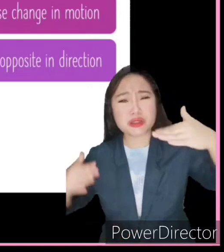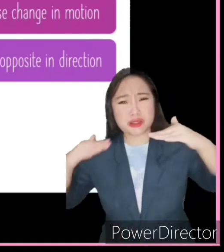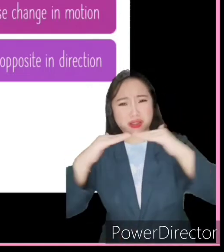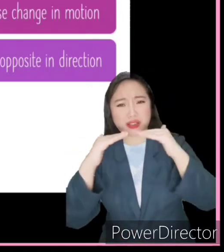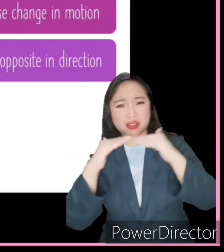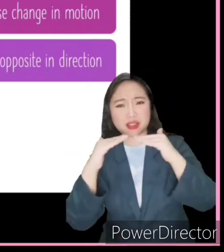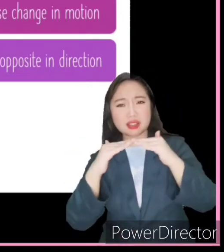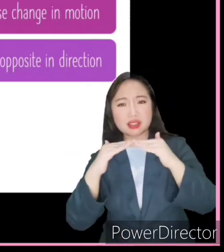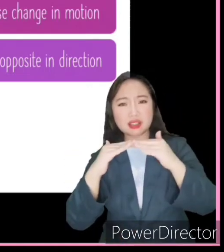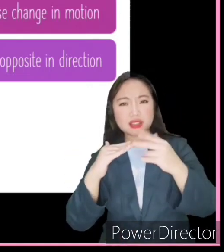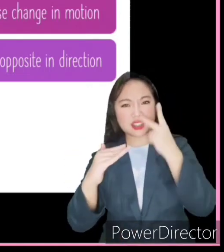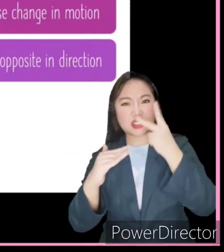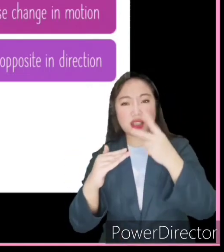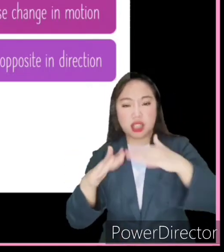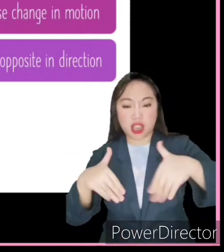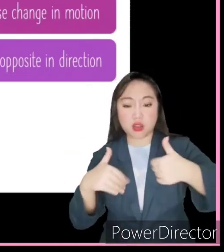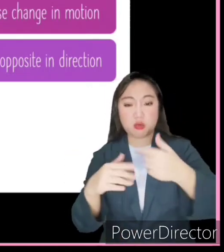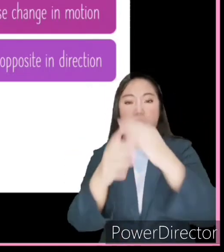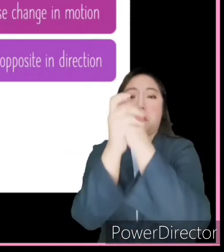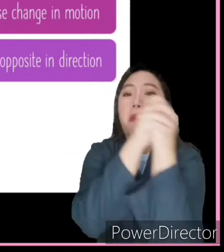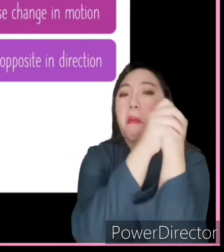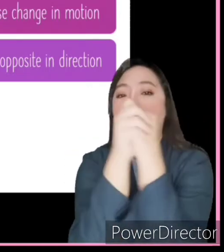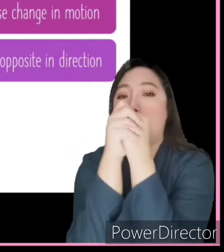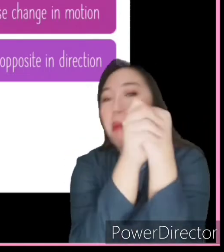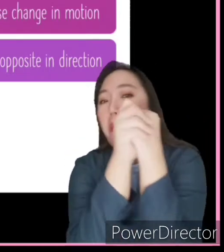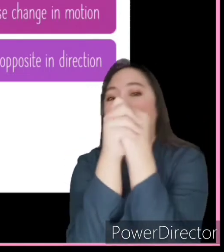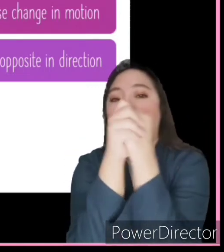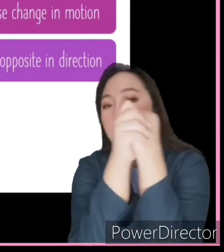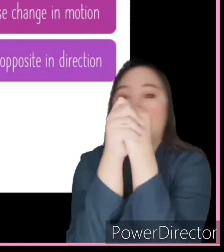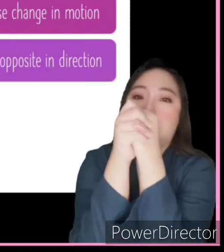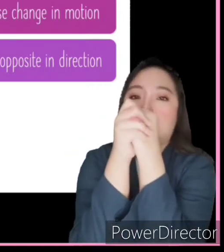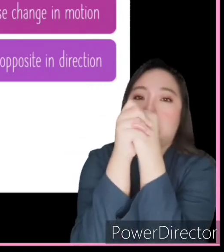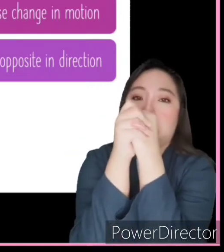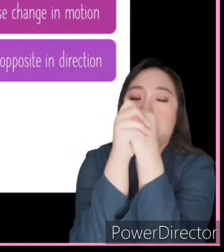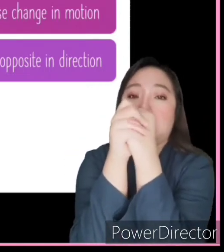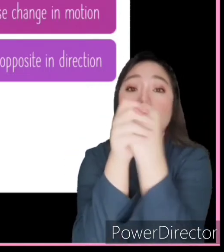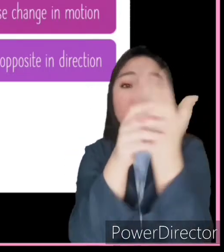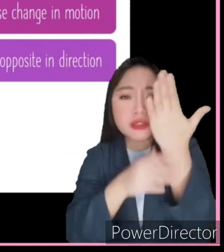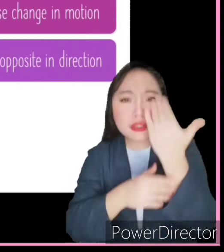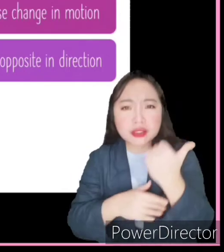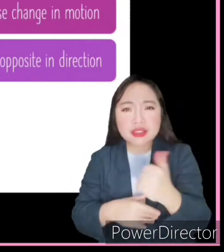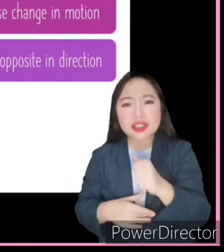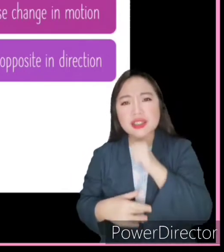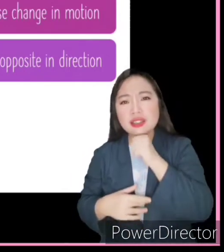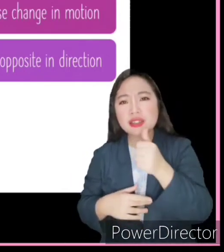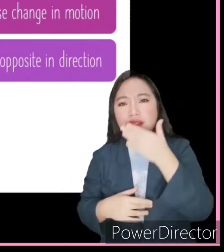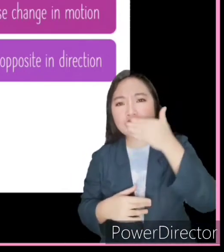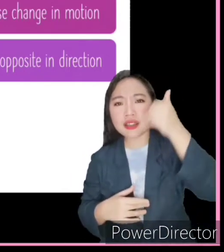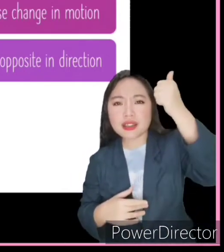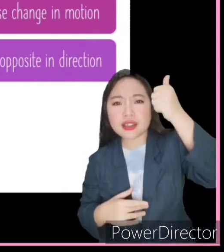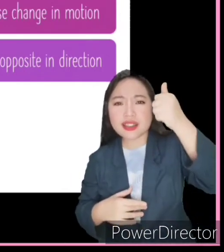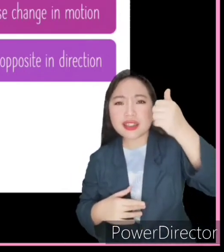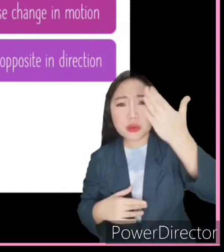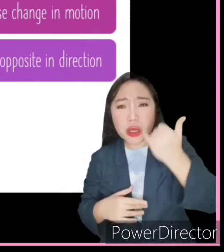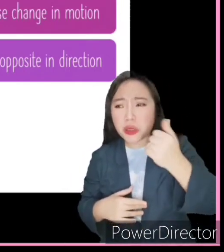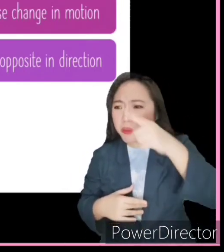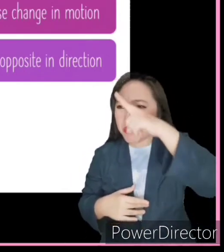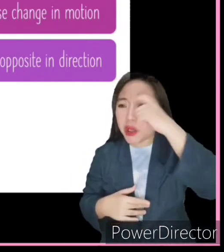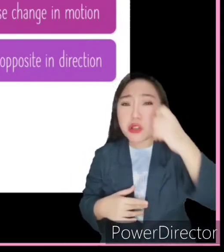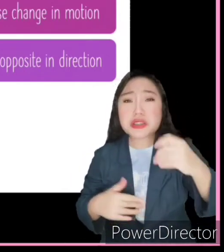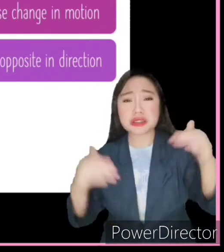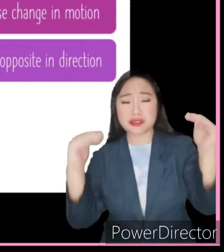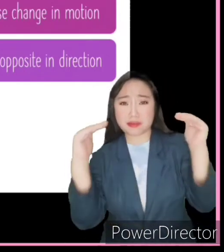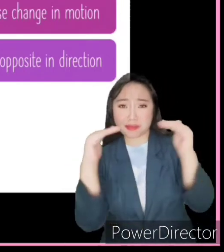Because they're exerting equal forces. Even when they're fighting with their fist. When they're doing